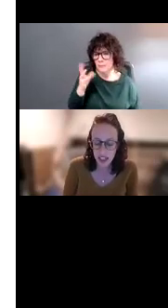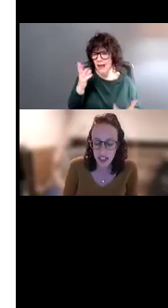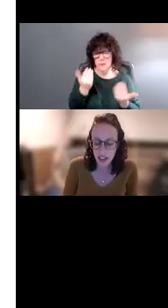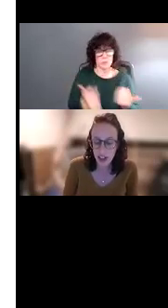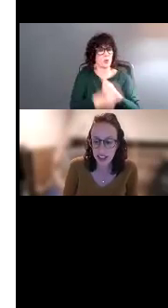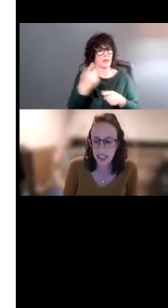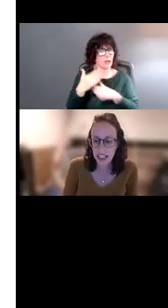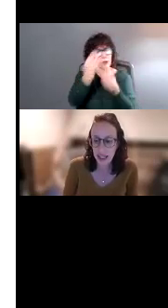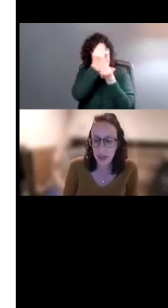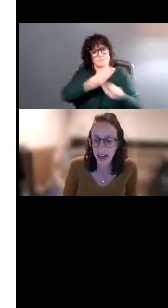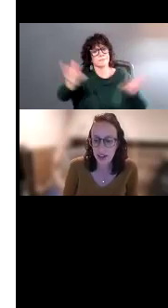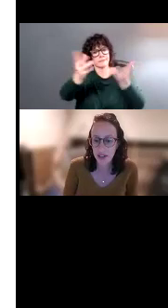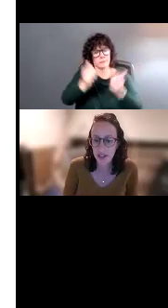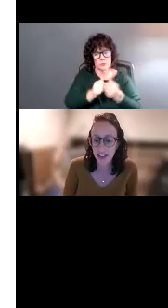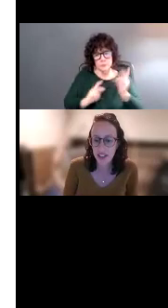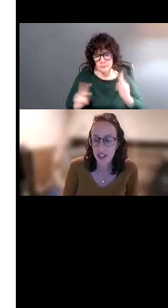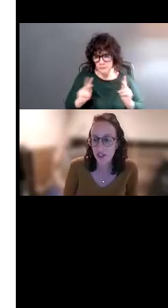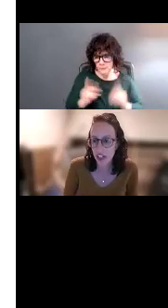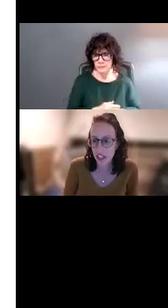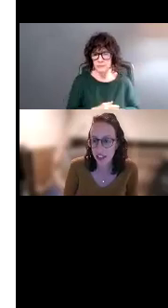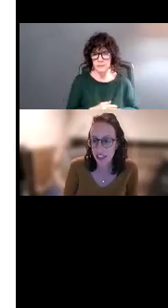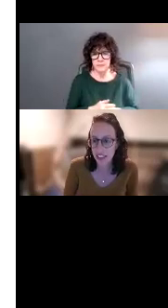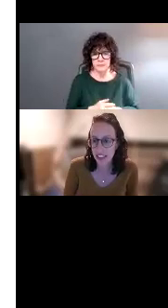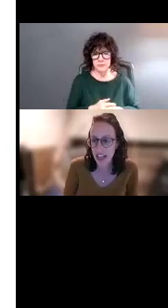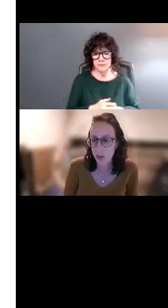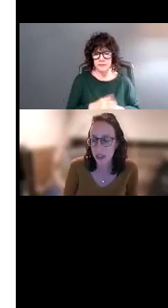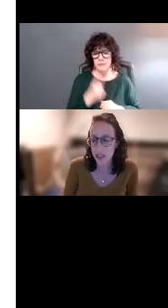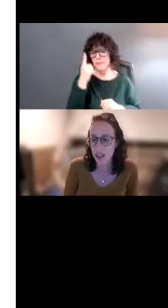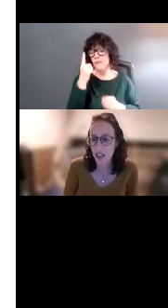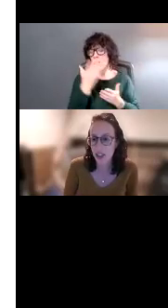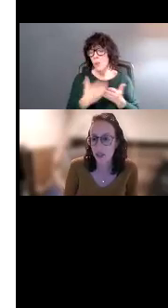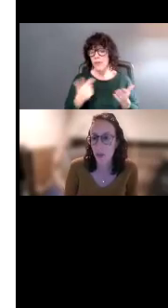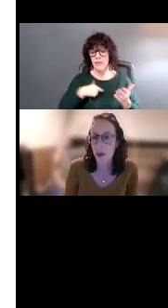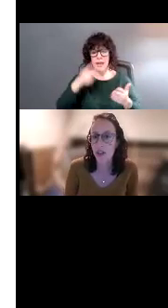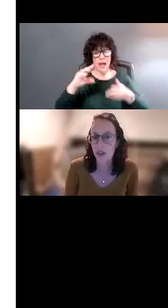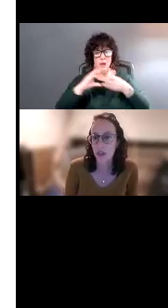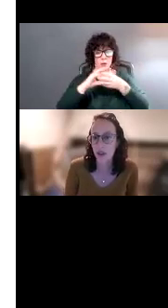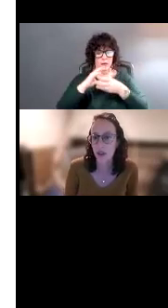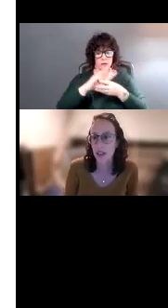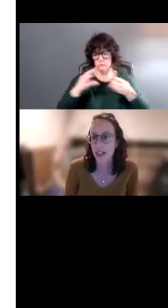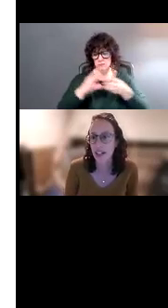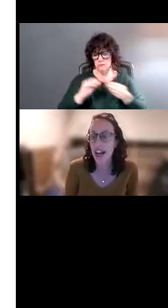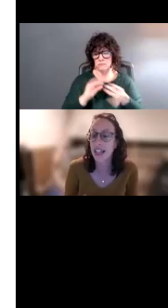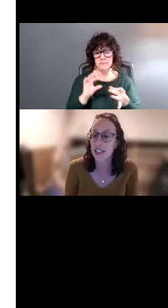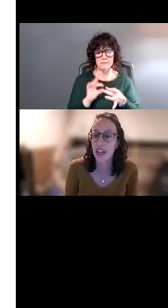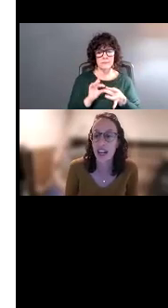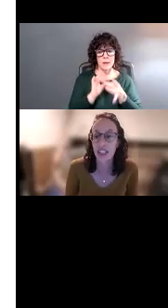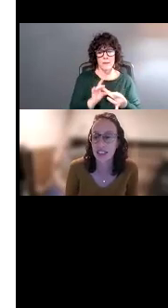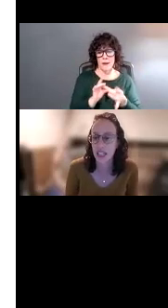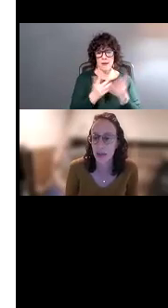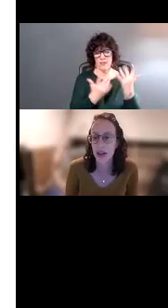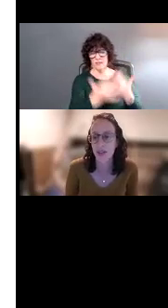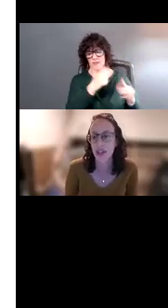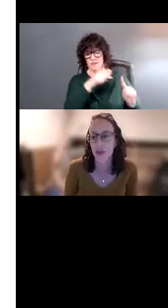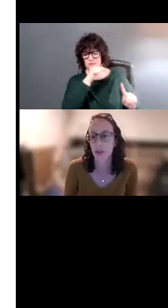One thing I'll say about the fires is that we saw a lot of wonderful acts of